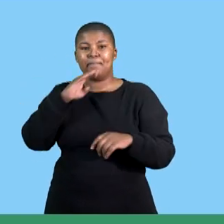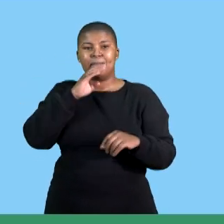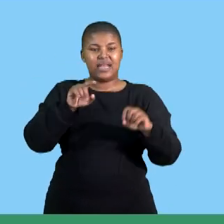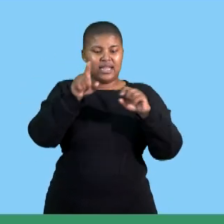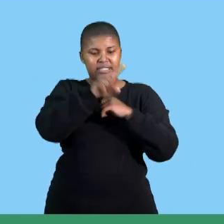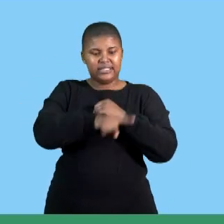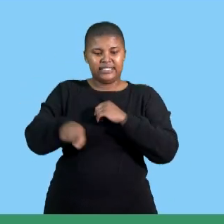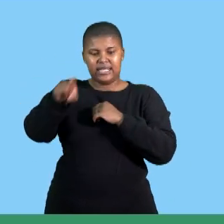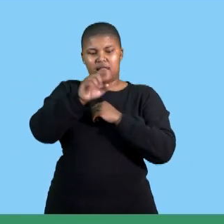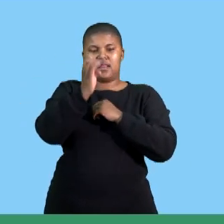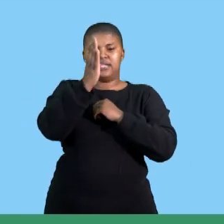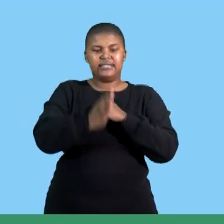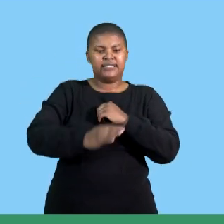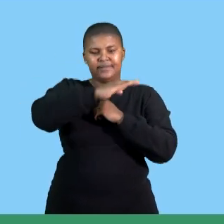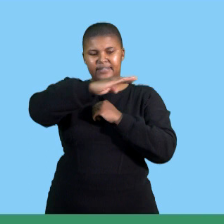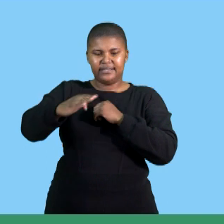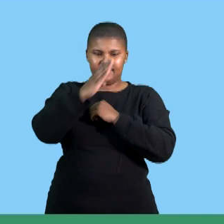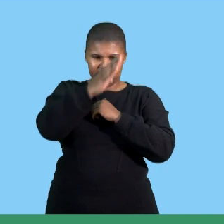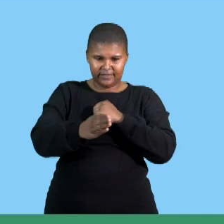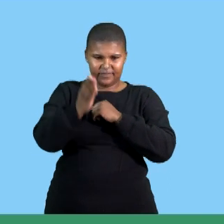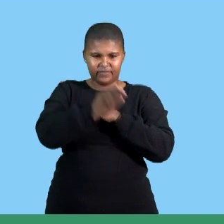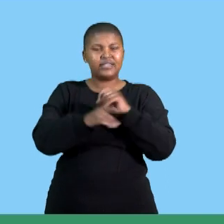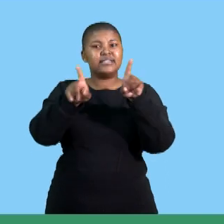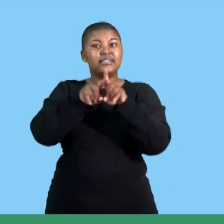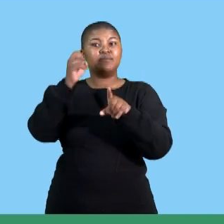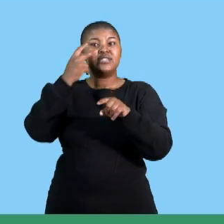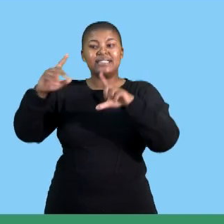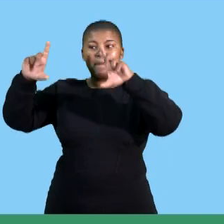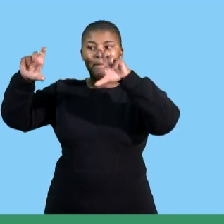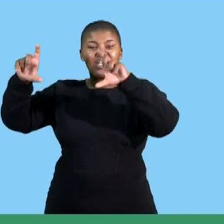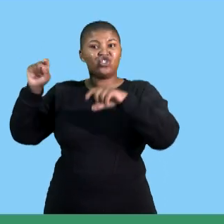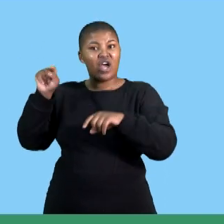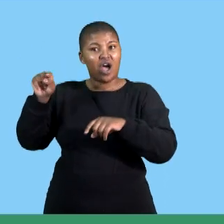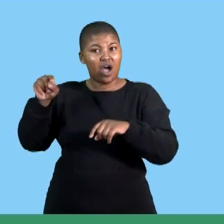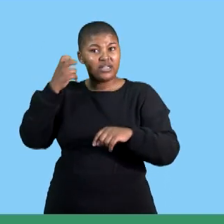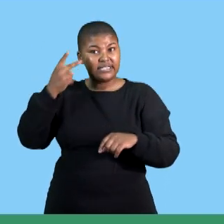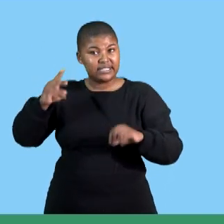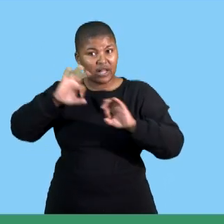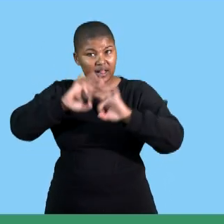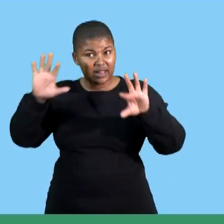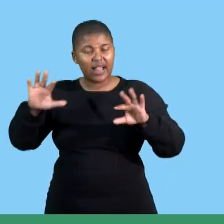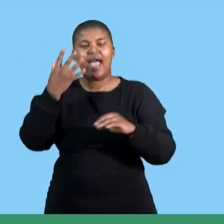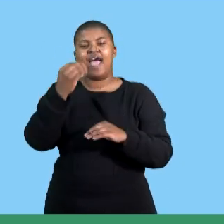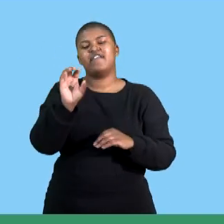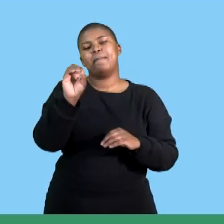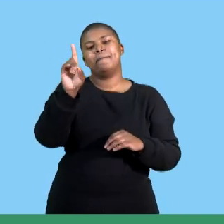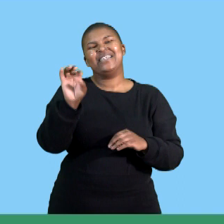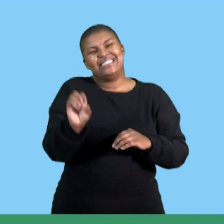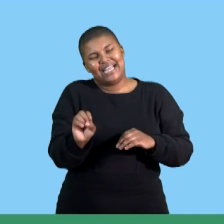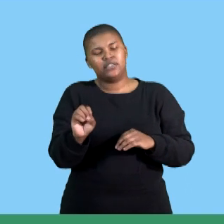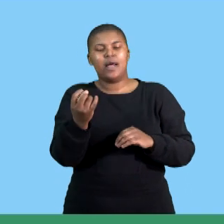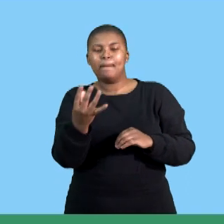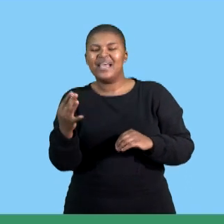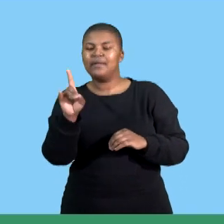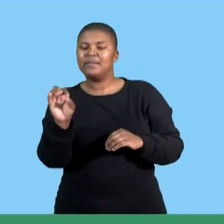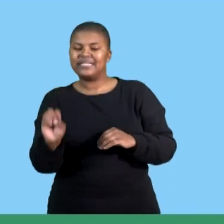circle divided into segments, as you can see in this picture, which are represented with percentages.